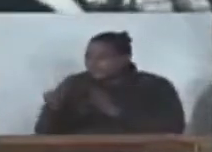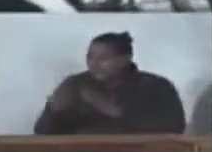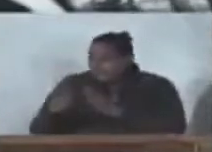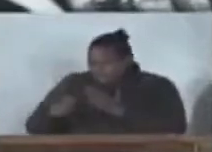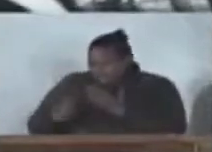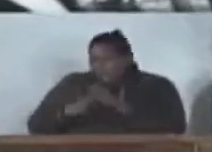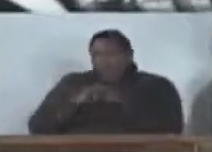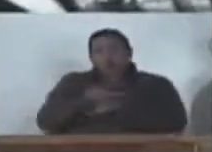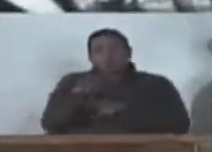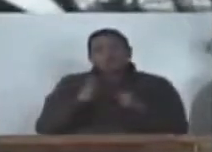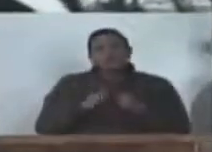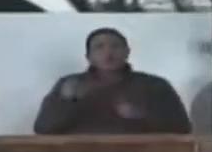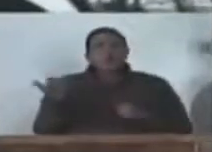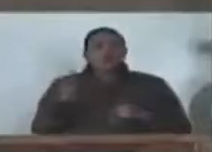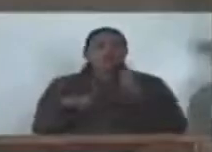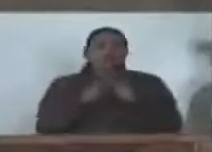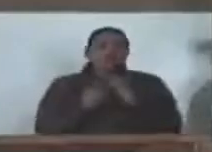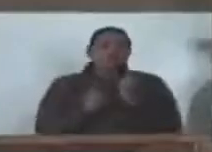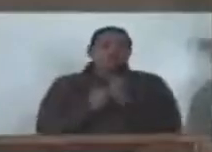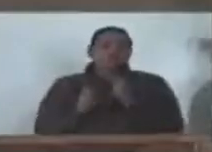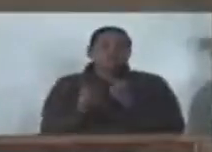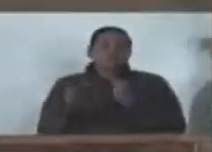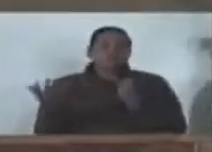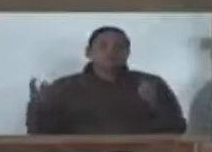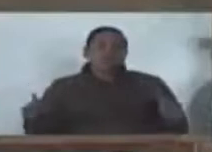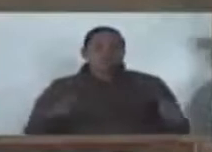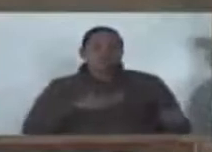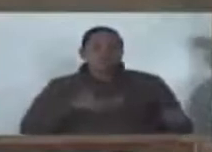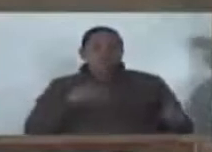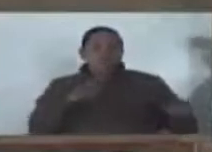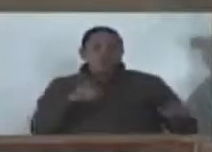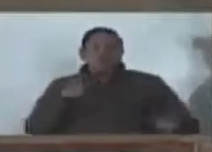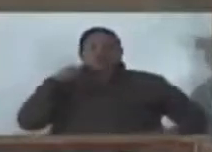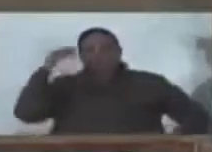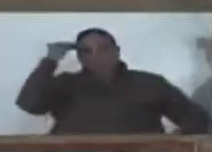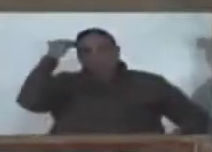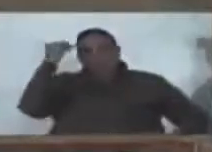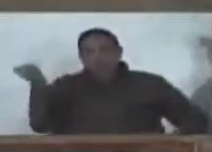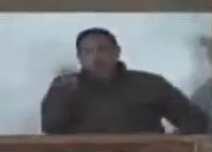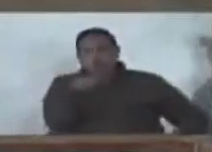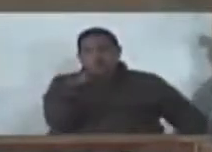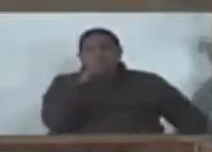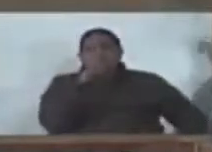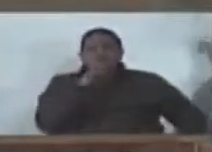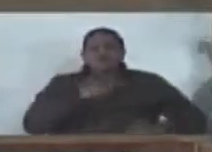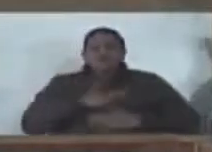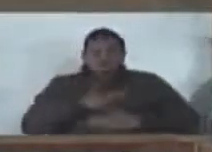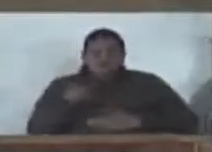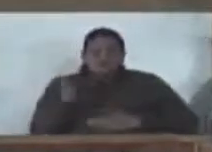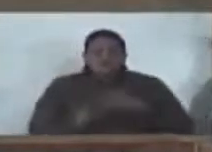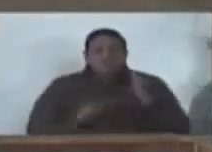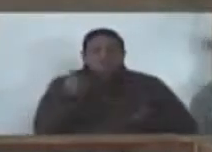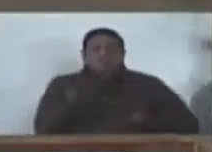other forms of support. Mr. Speaker, please allow me to acknowledge all those who have graciously donated